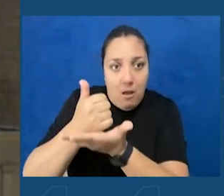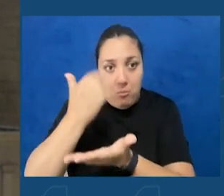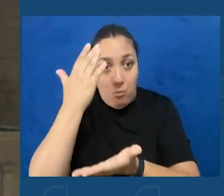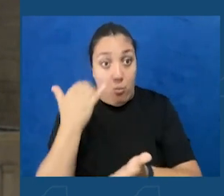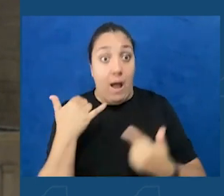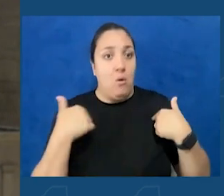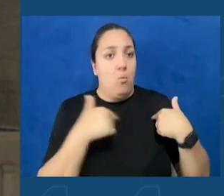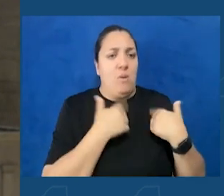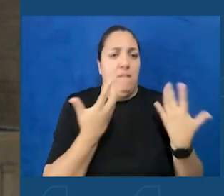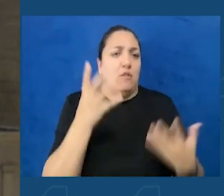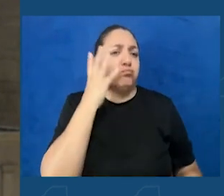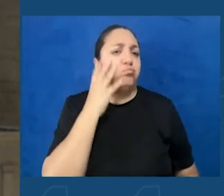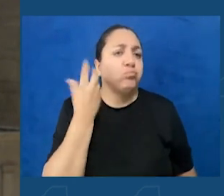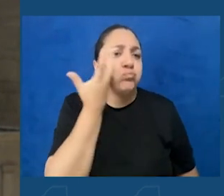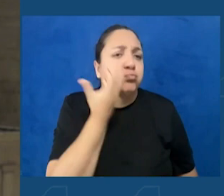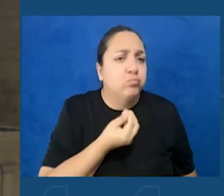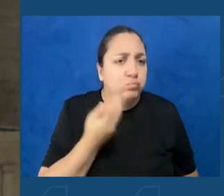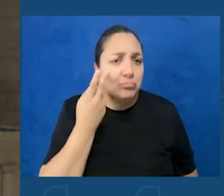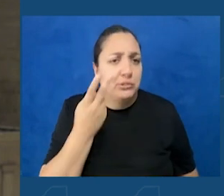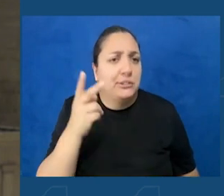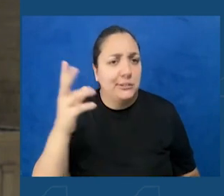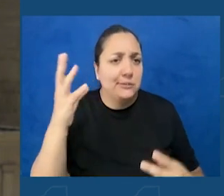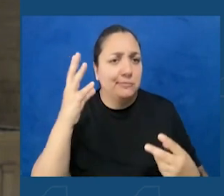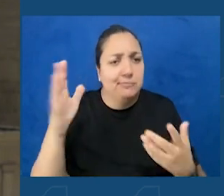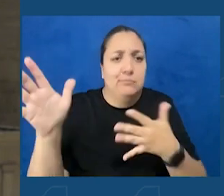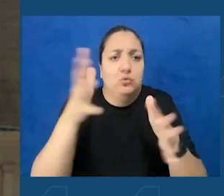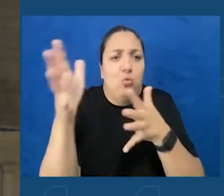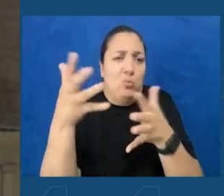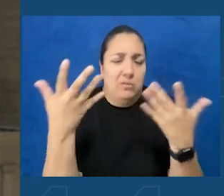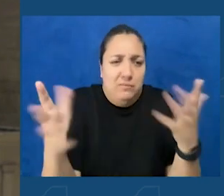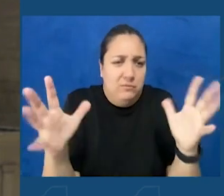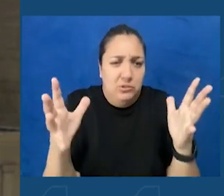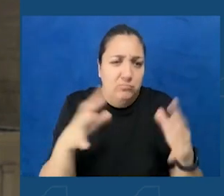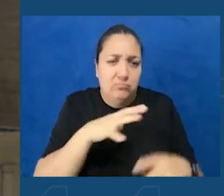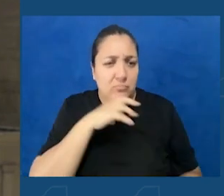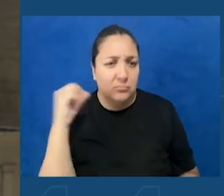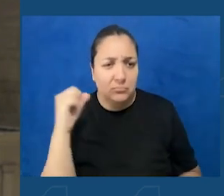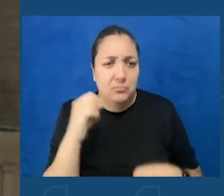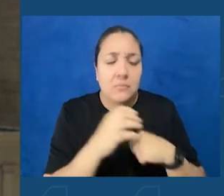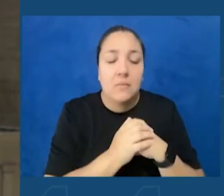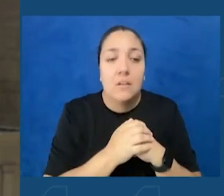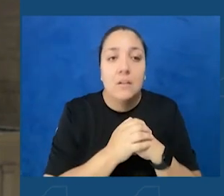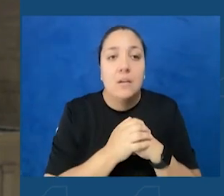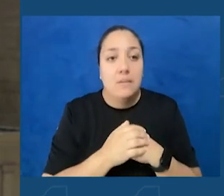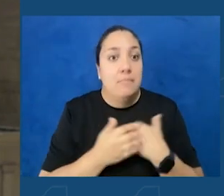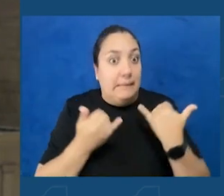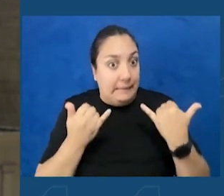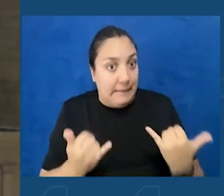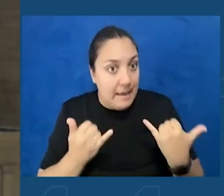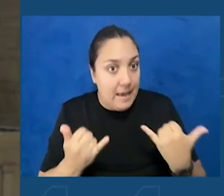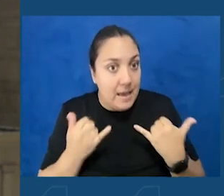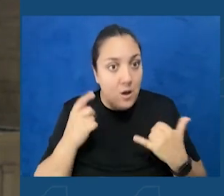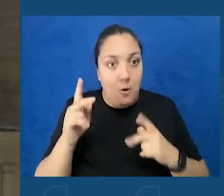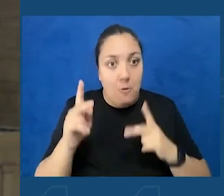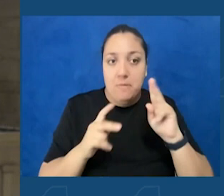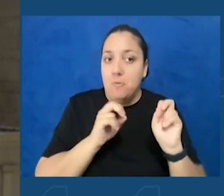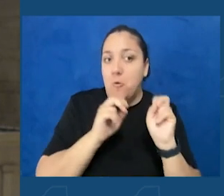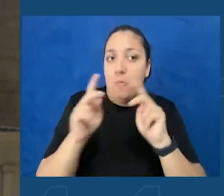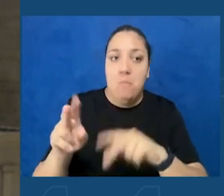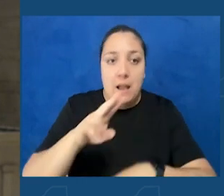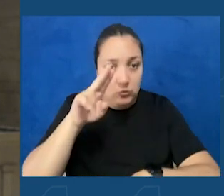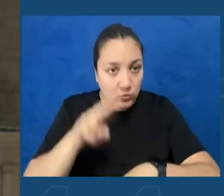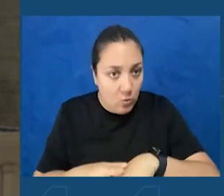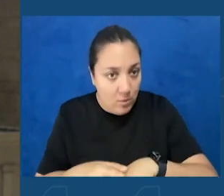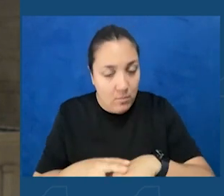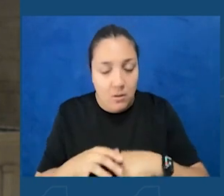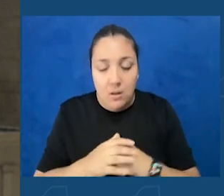is about returning to normal. To all the commuters who's had their lives disrupted as we had to work feverishly through day and